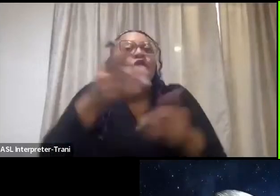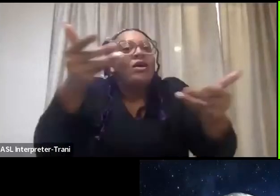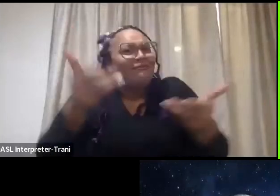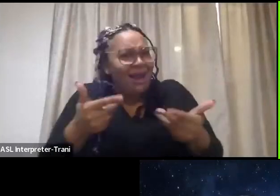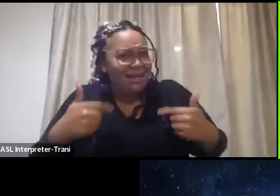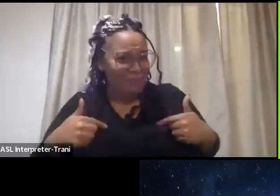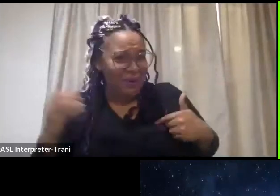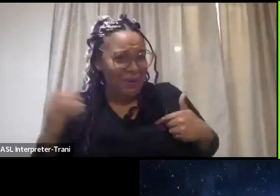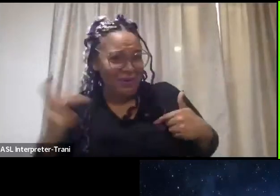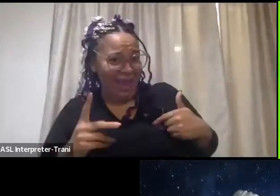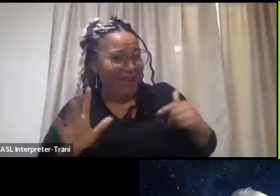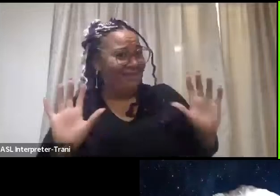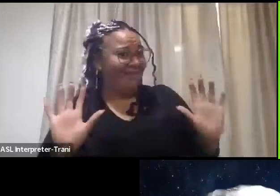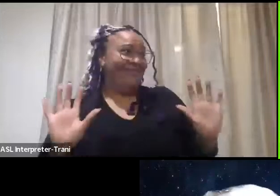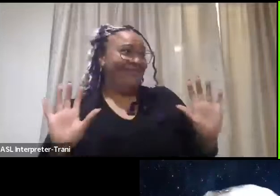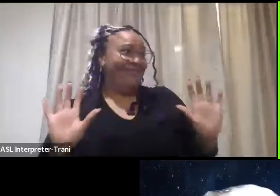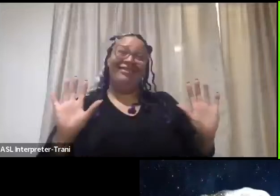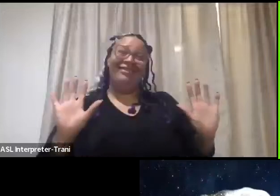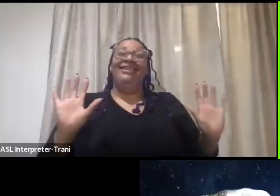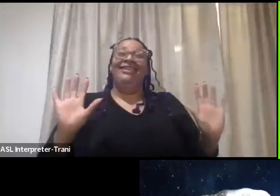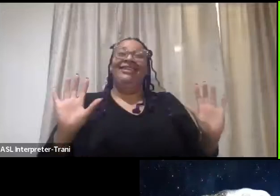Look.